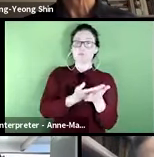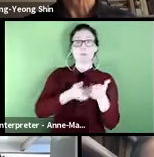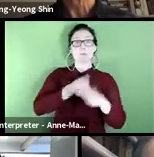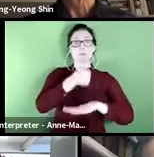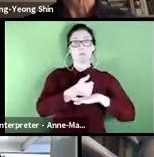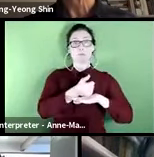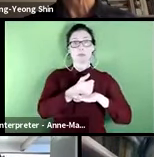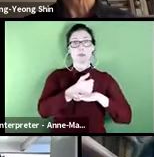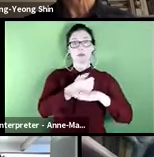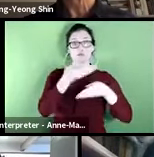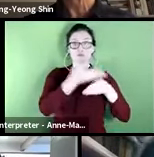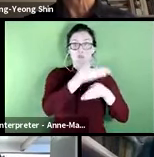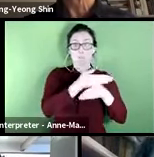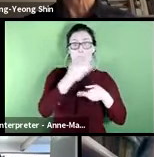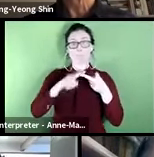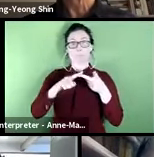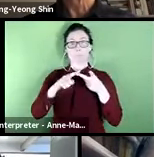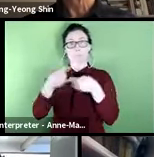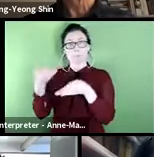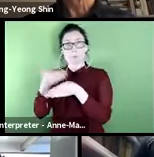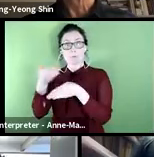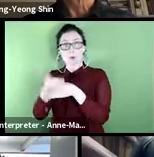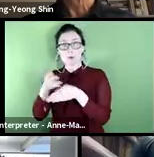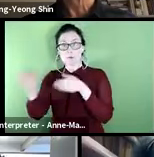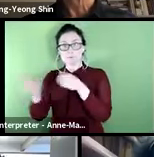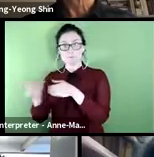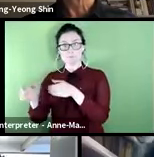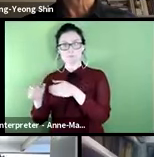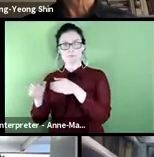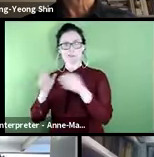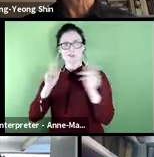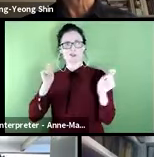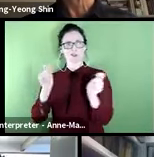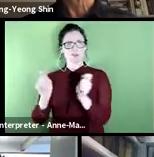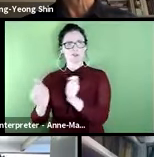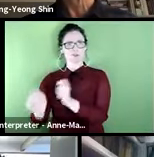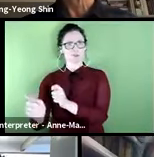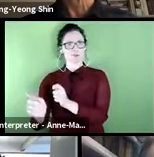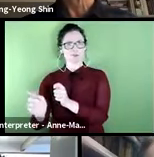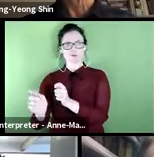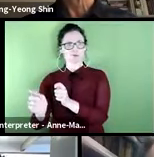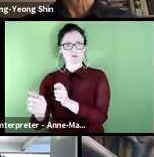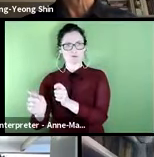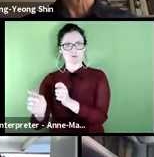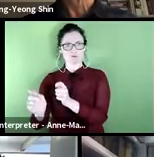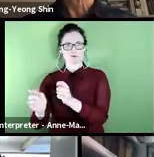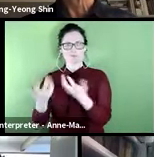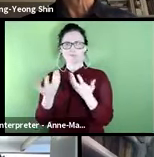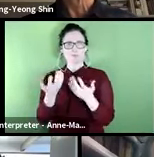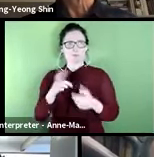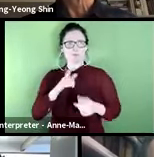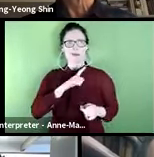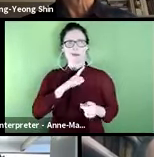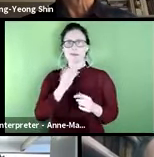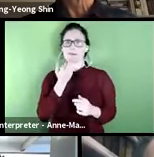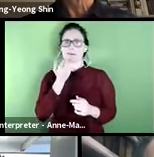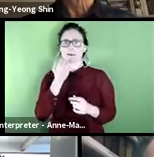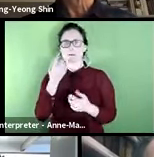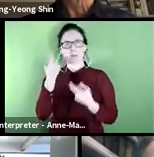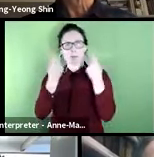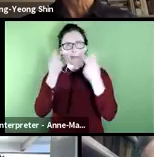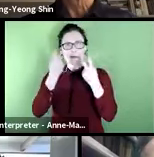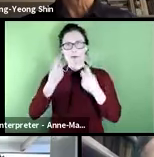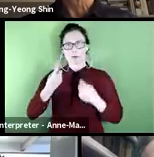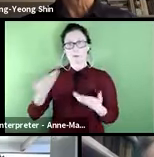employment divisions, and it hasn't renewed itself by thinking sufficiently about income and